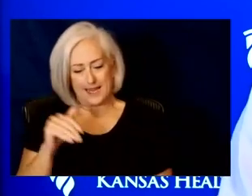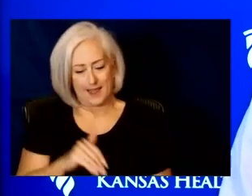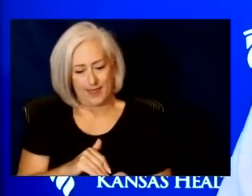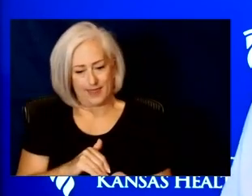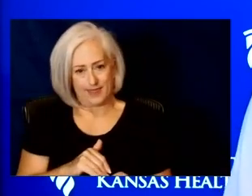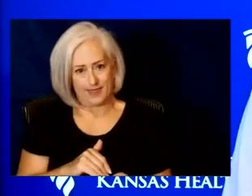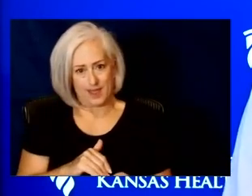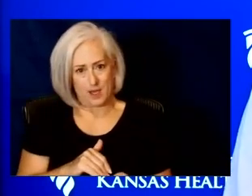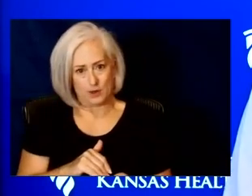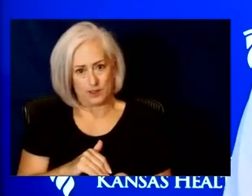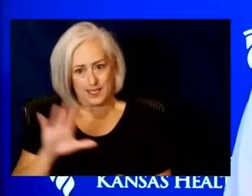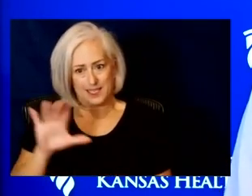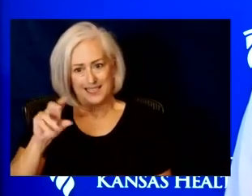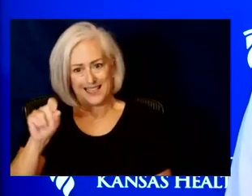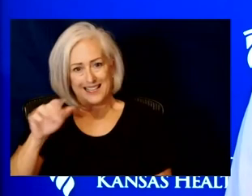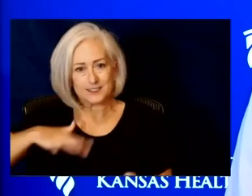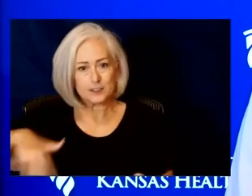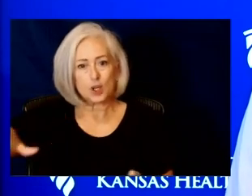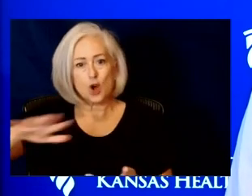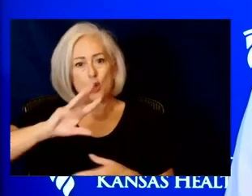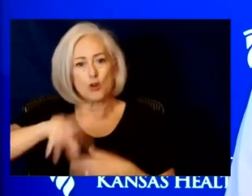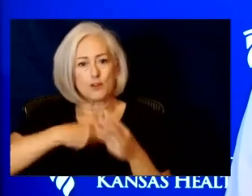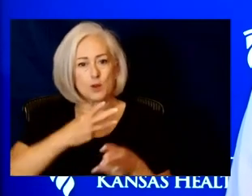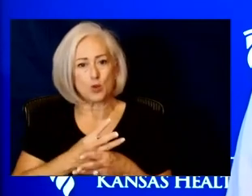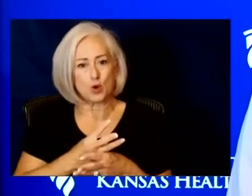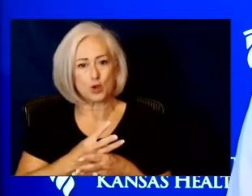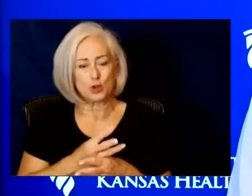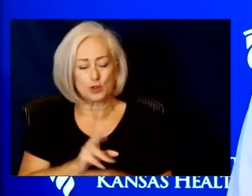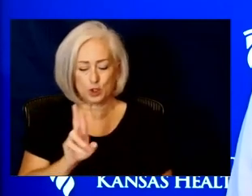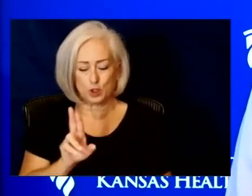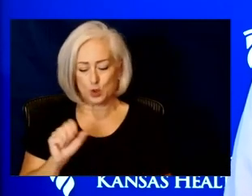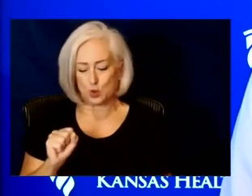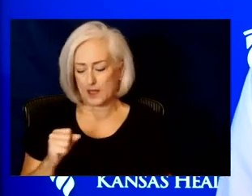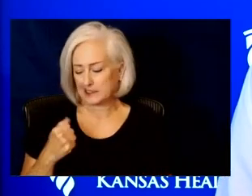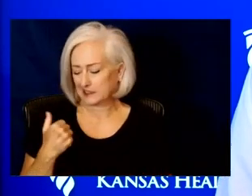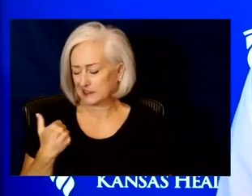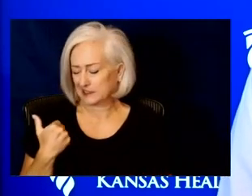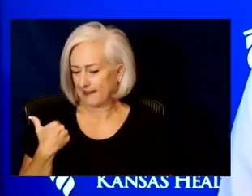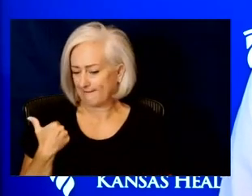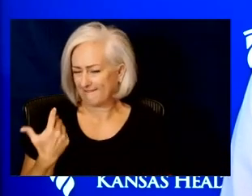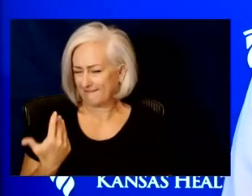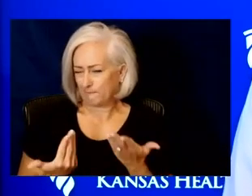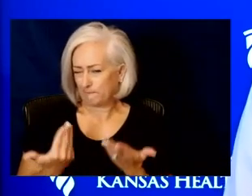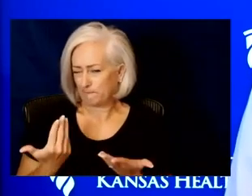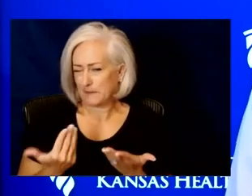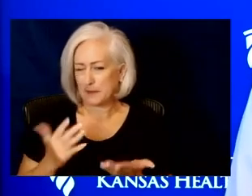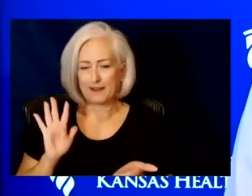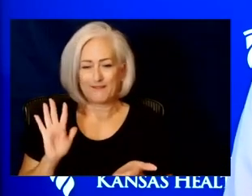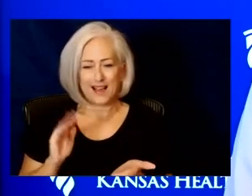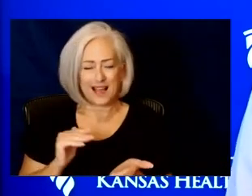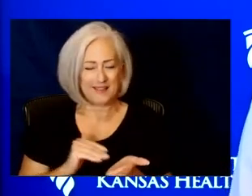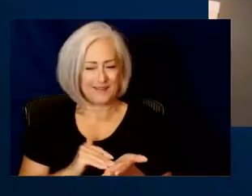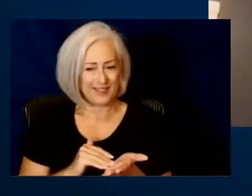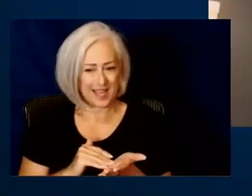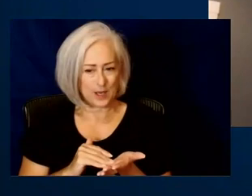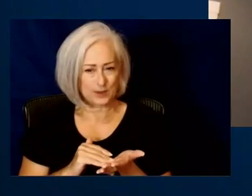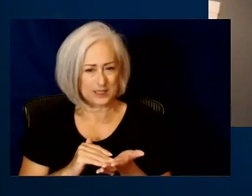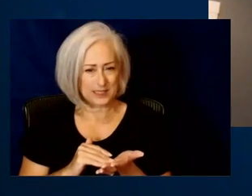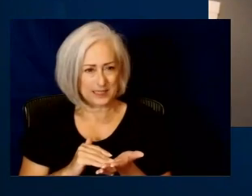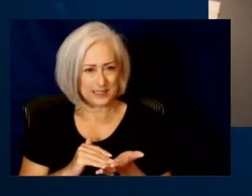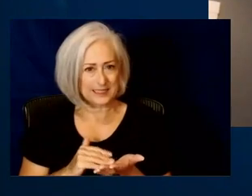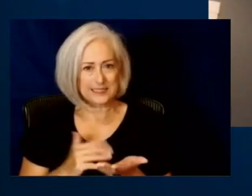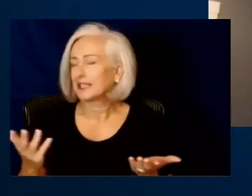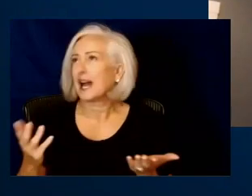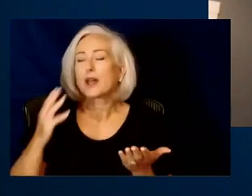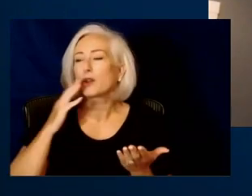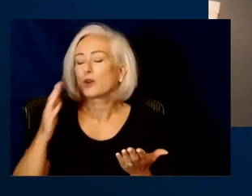the world, and I think the U.S. is up to almost 5,000 maybe. We report it so darn much. Yeah, I'm not clear